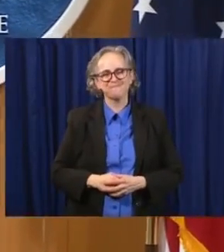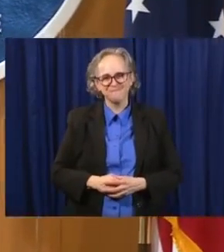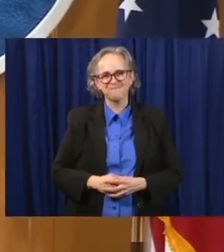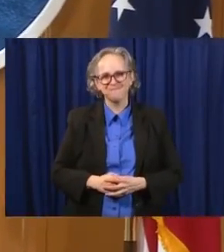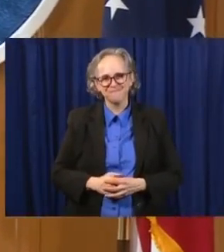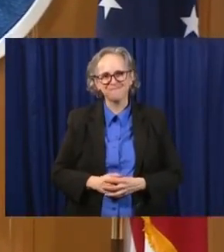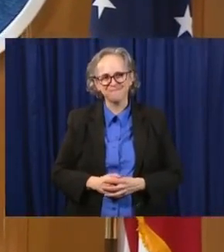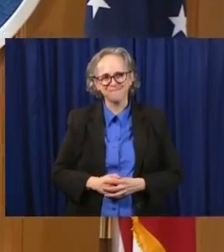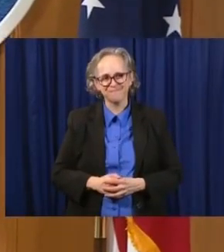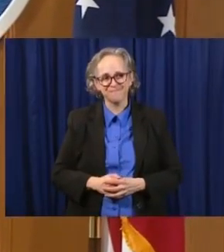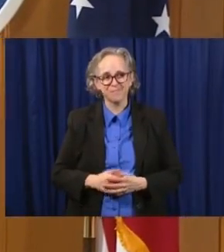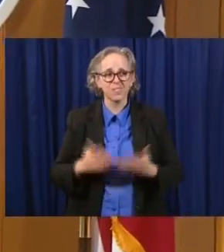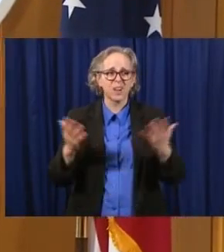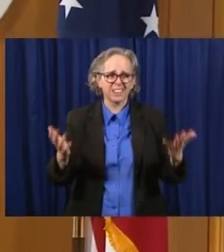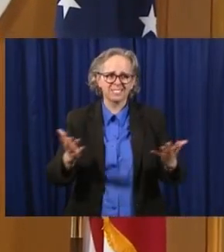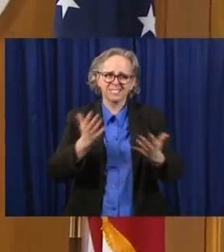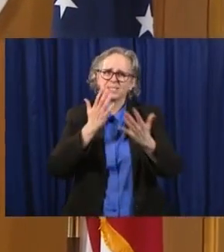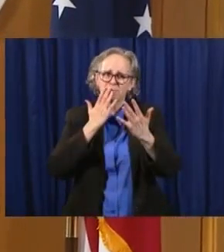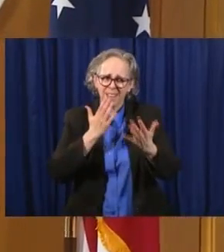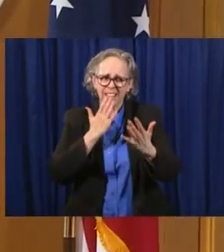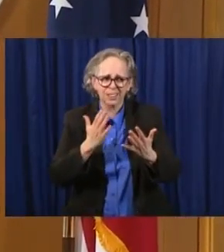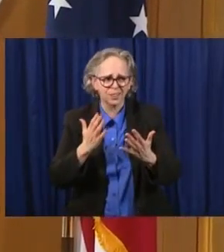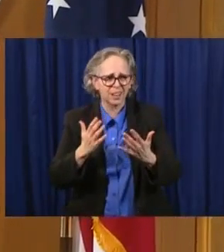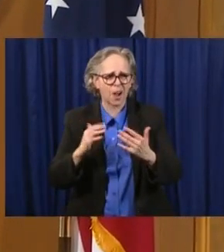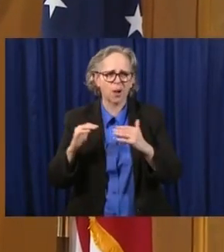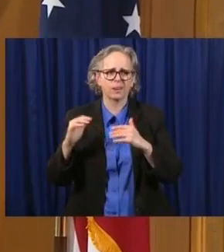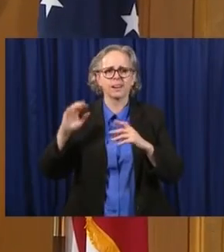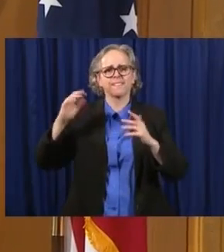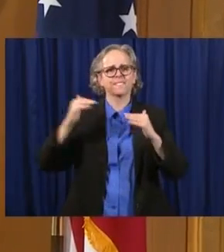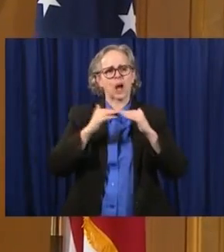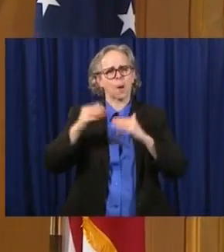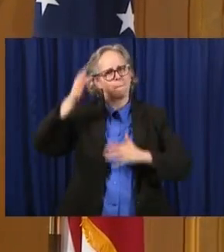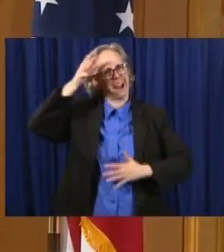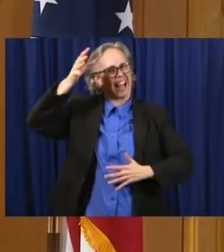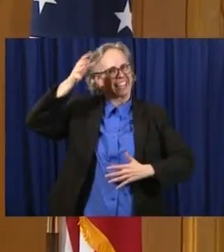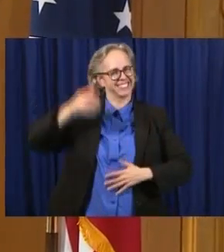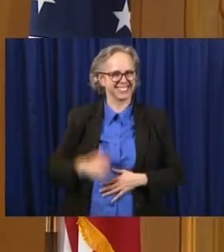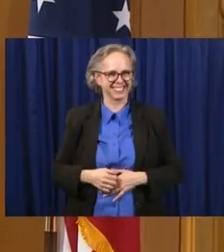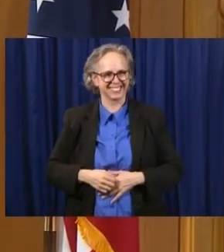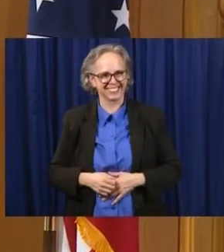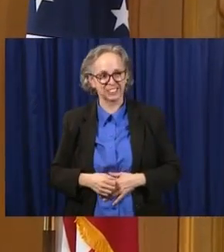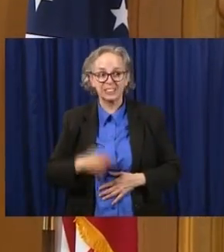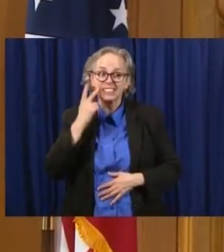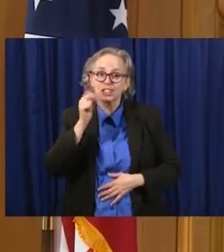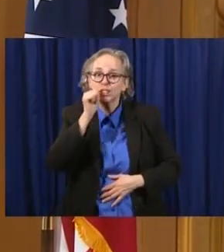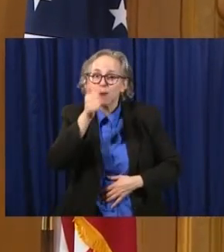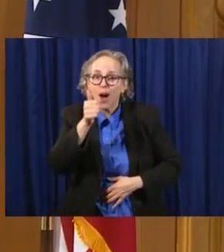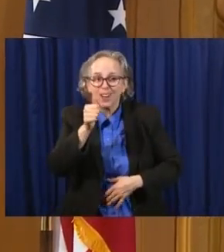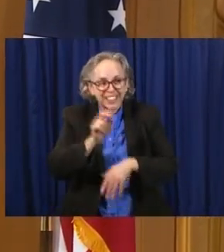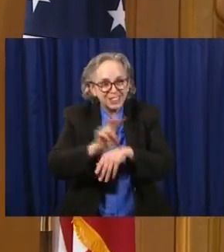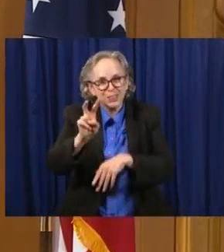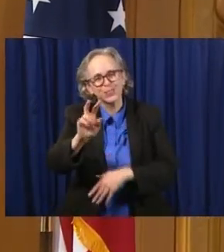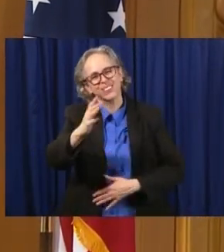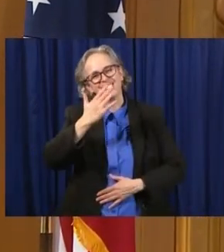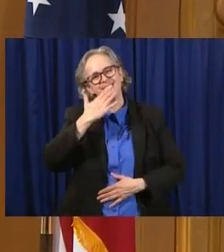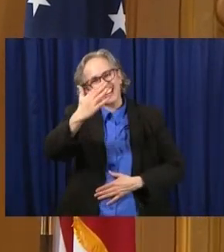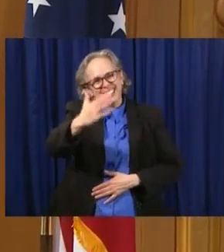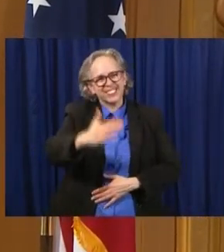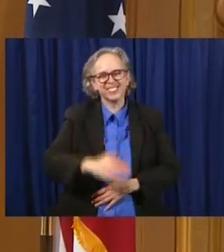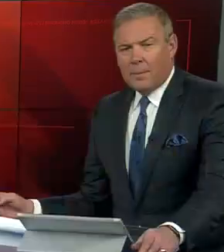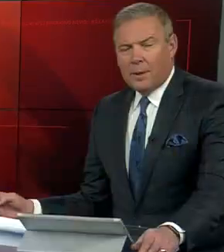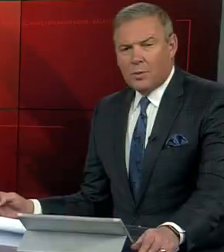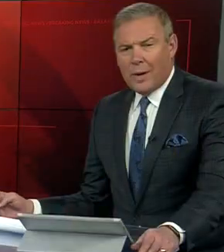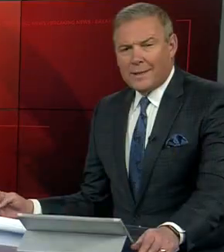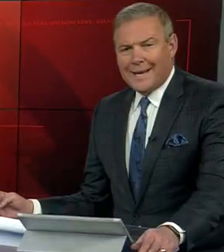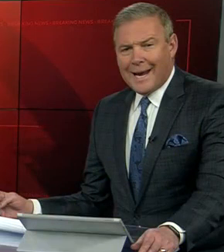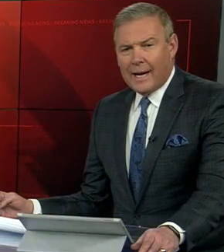Well, we thank our fellow Buckeyes, and we'll see you all tomorrow at 2 o'clock. Thank you. Governor DeWine